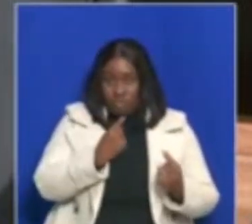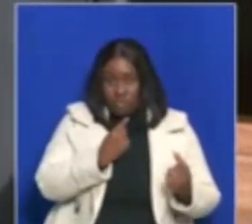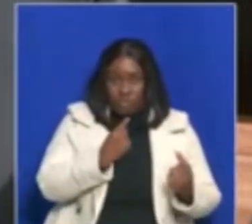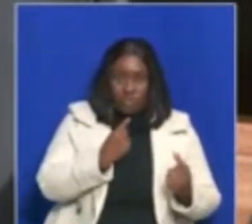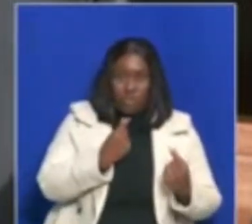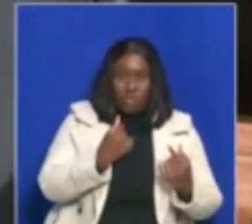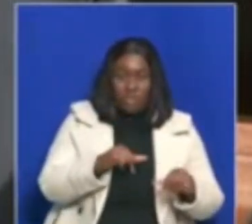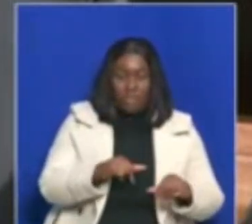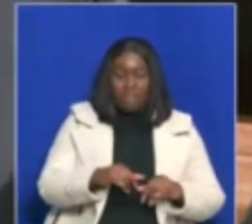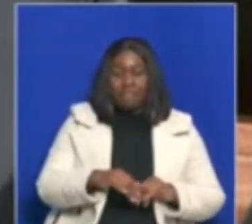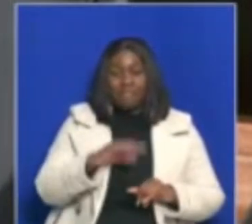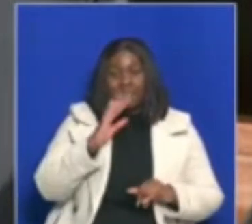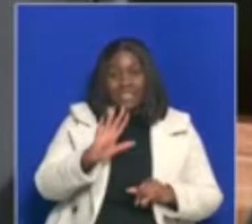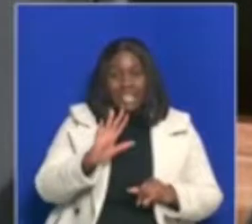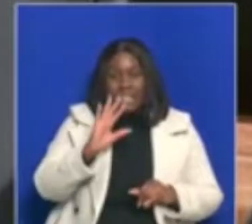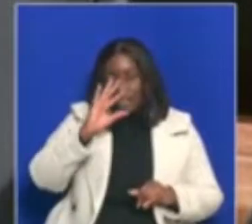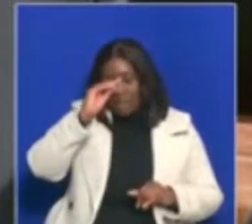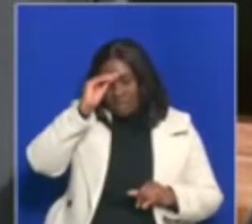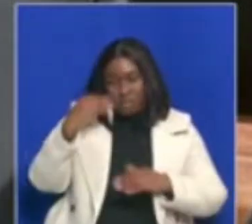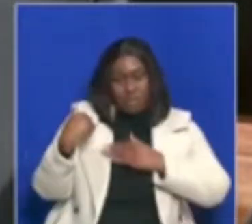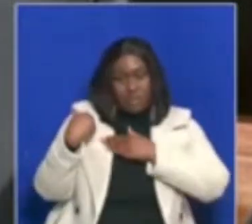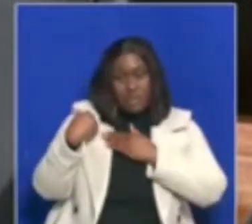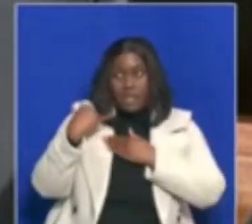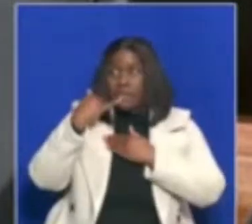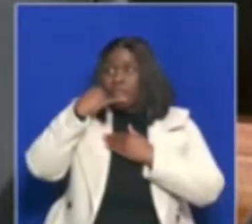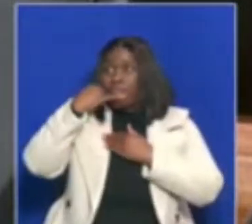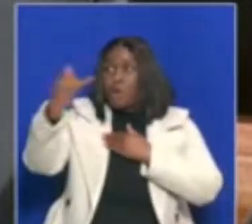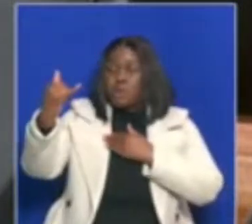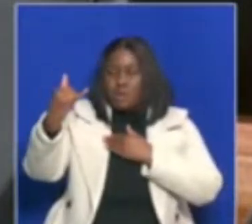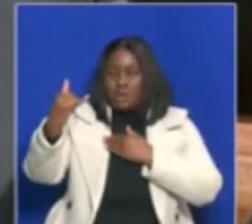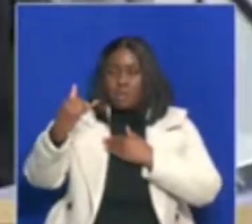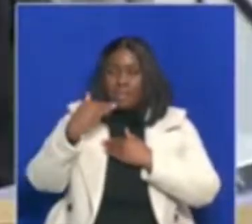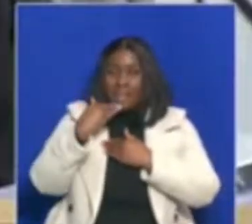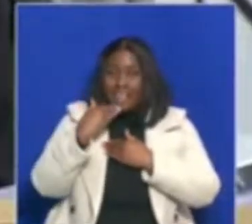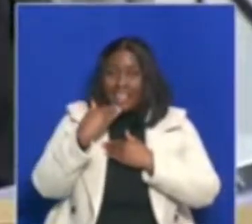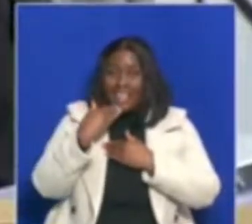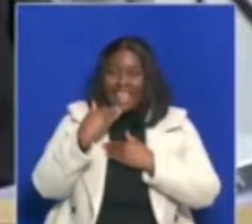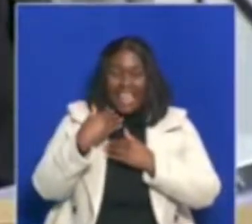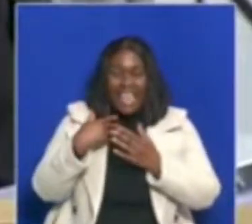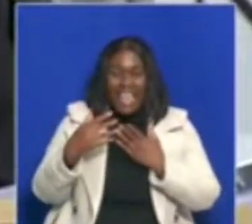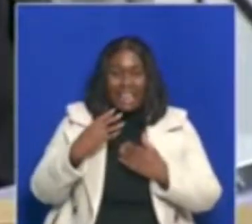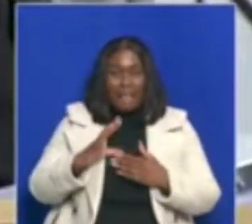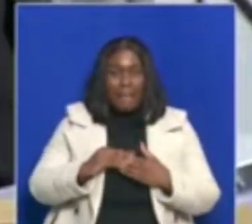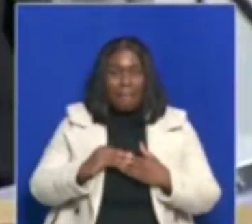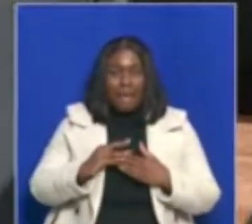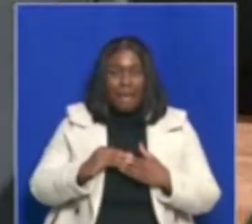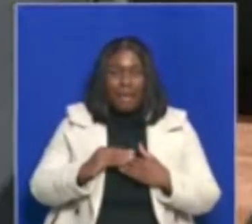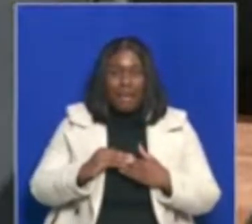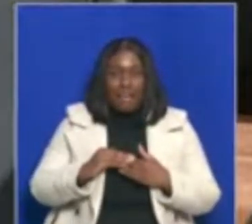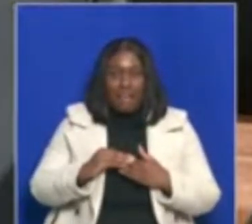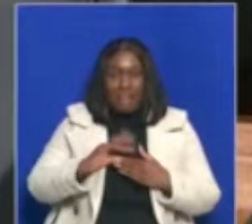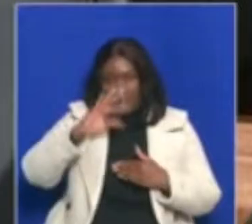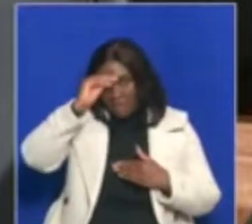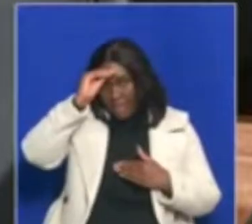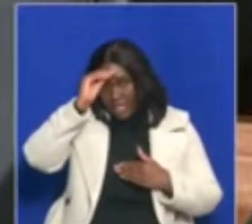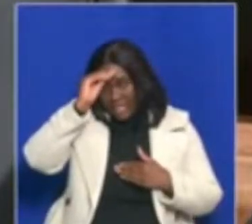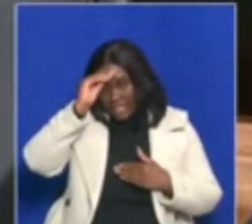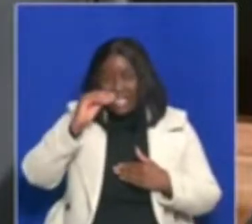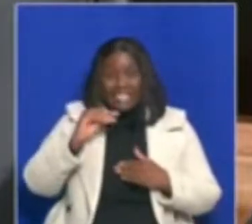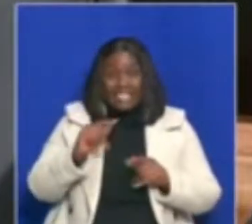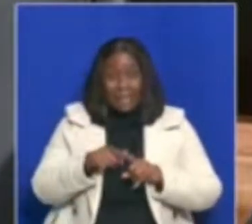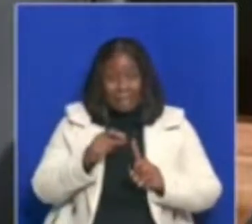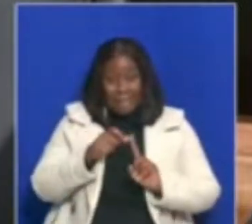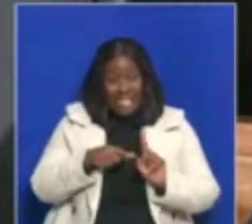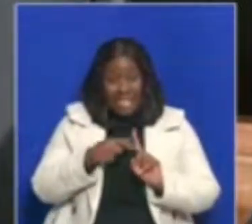the SAPS, including the shooter, him or herself. That's correct. And then what we